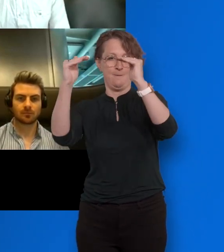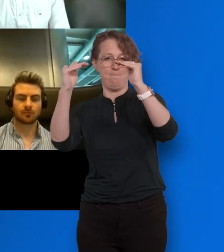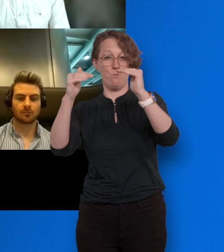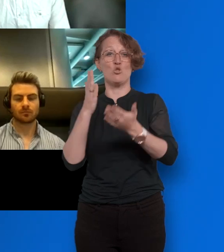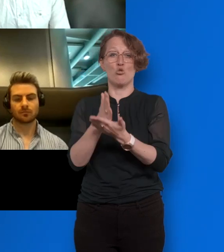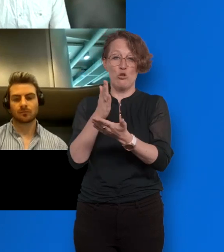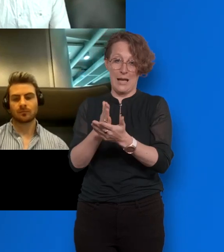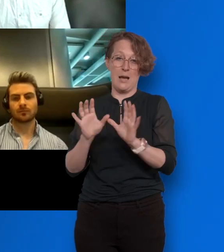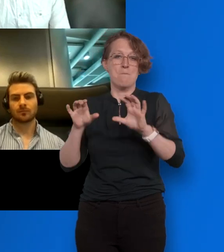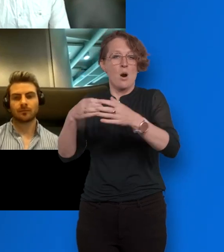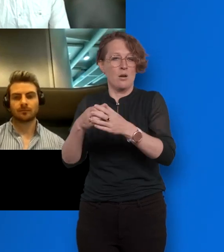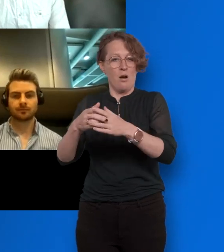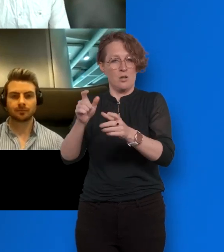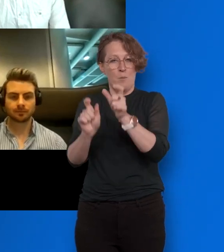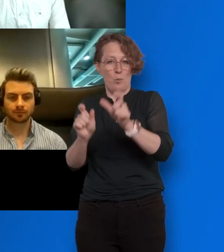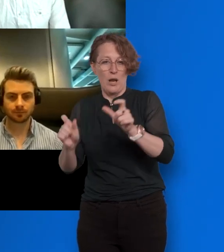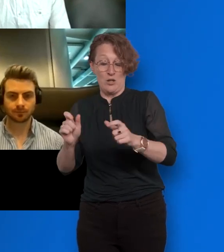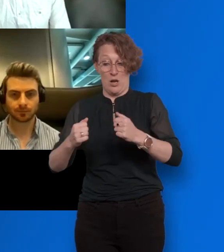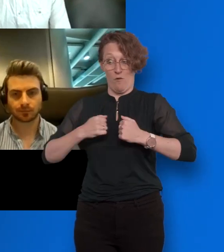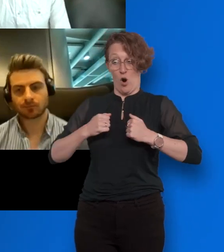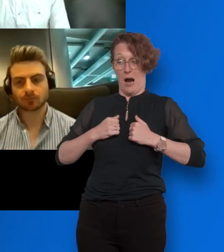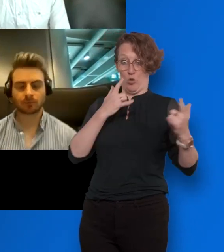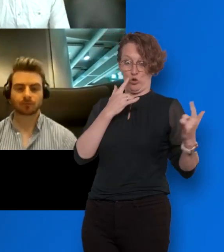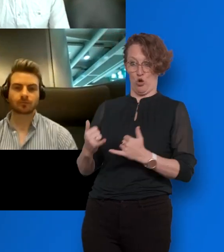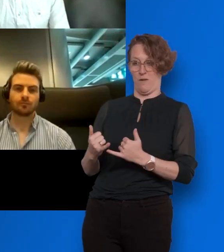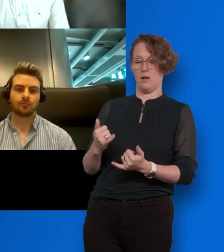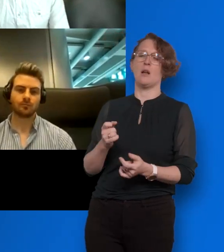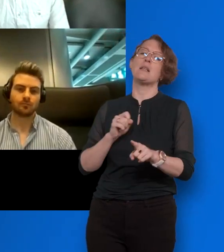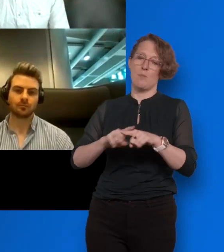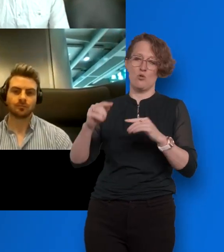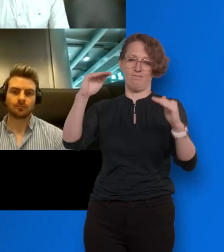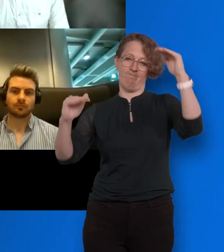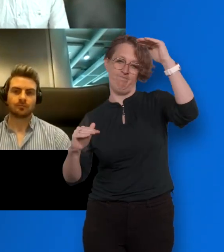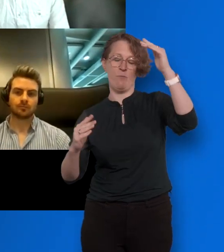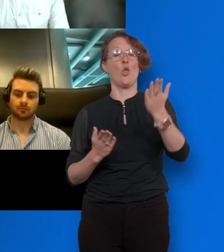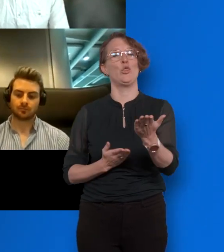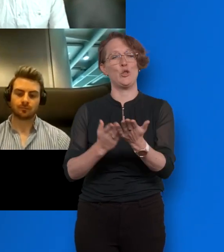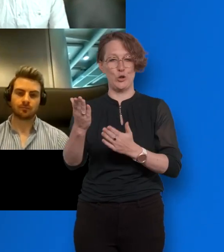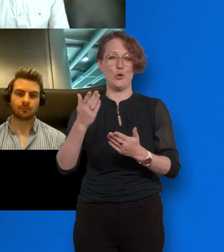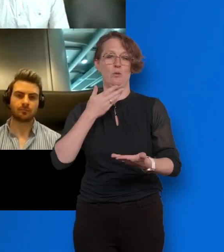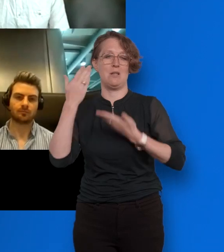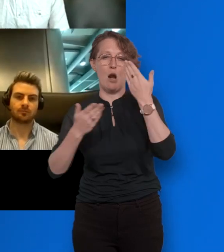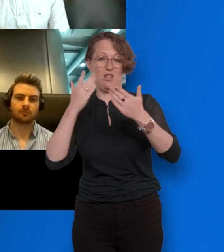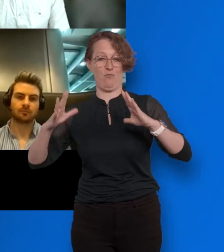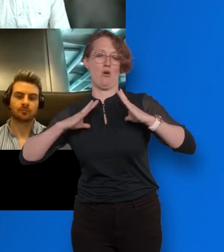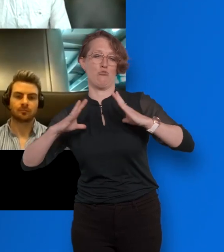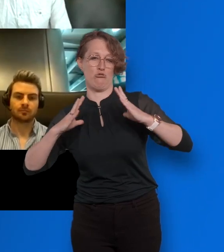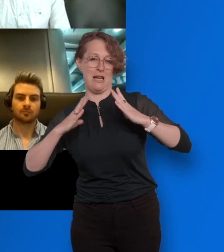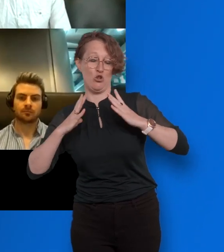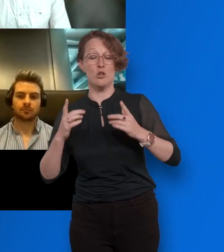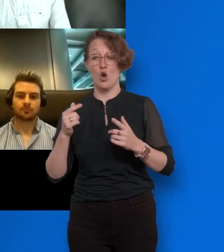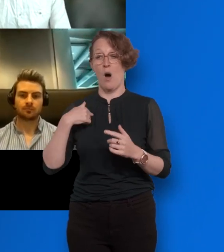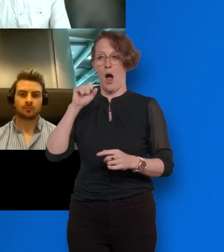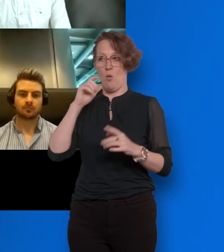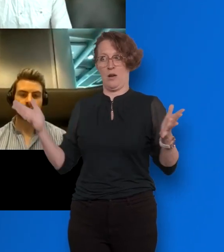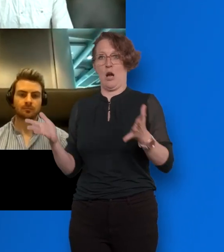populations through our survey were the particular inequity was at the point of preparing a narrative. So I would encourage that